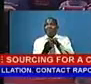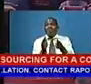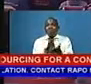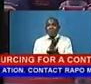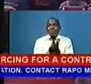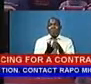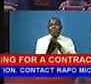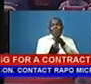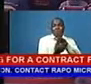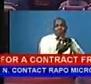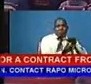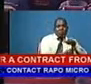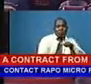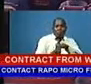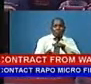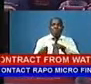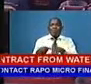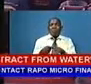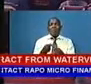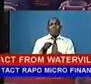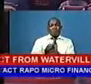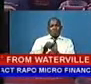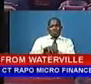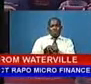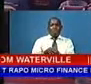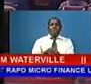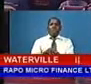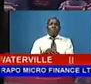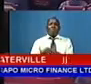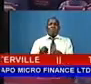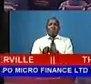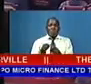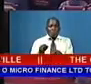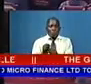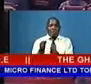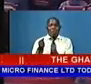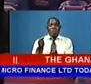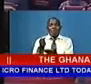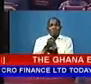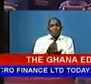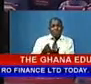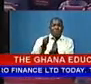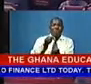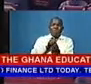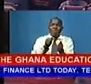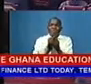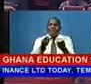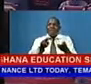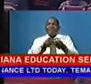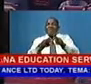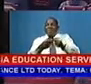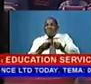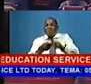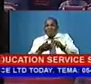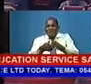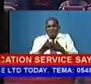duplication, triplication, quadruplication. And if we are to be faced with a document without the exhibit numbers,